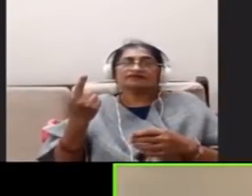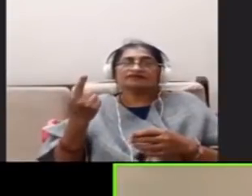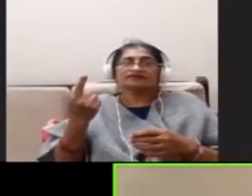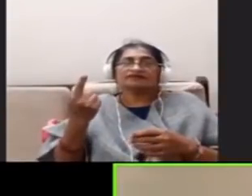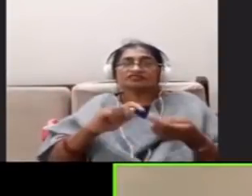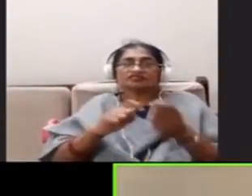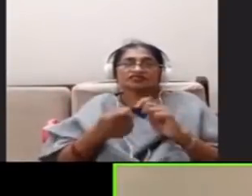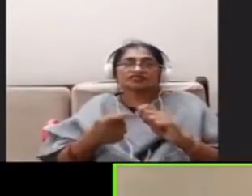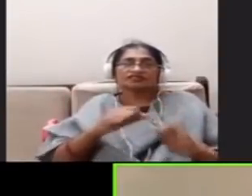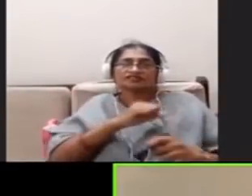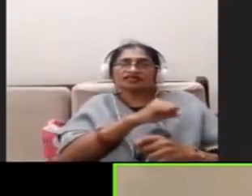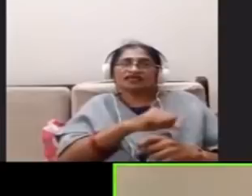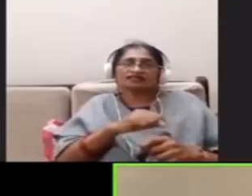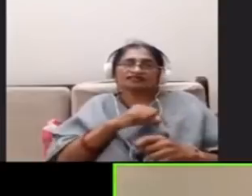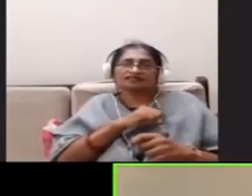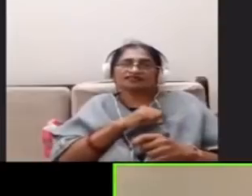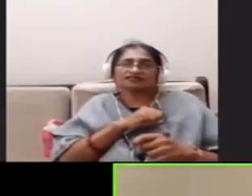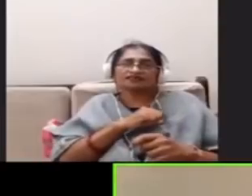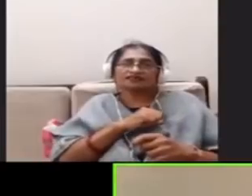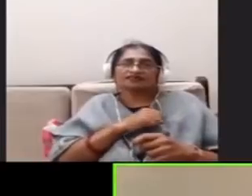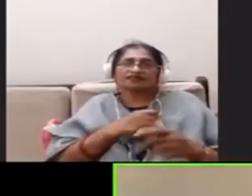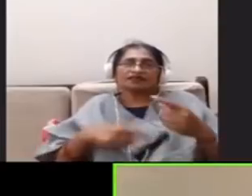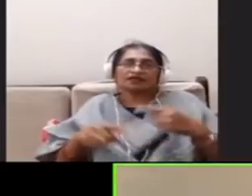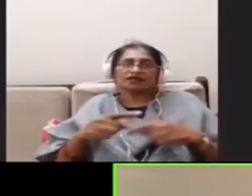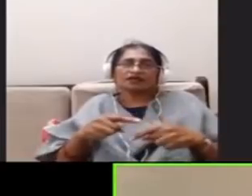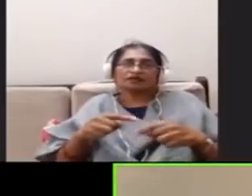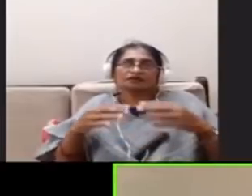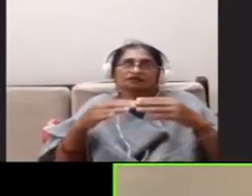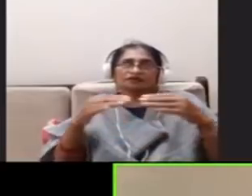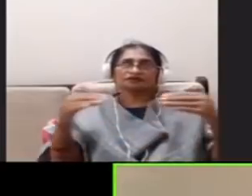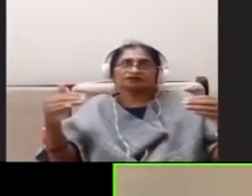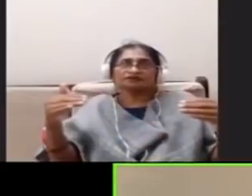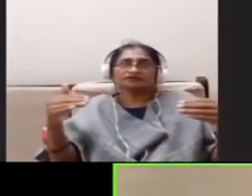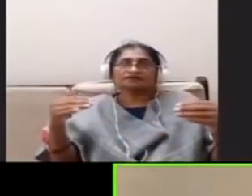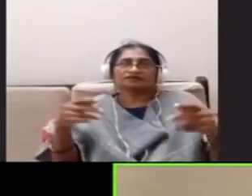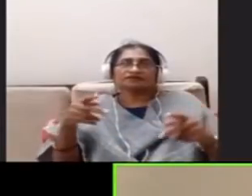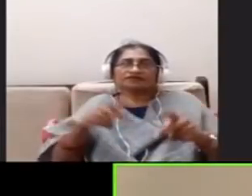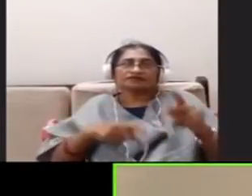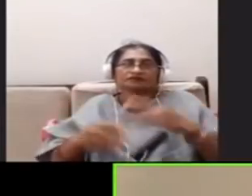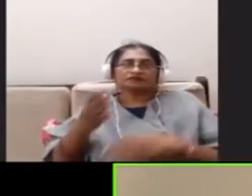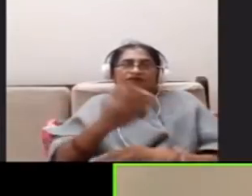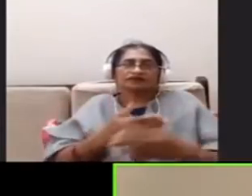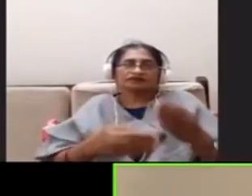attitudes and bringing to the mainstream persons with disabilities.